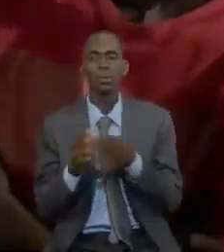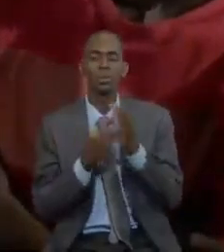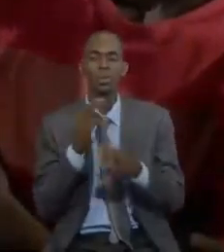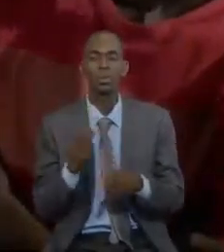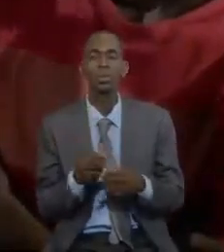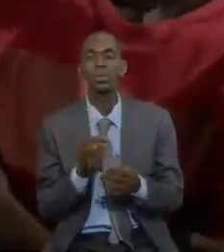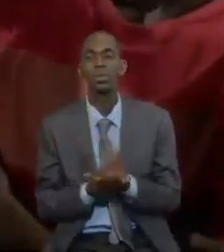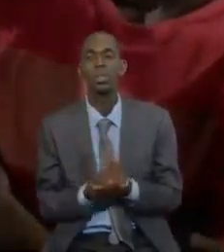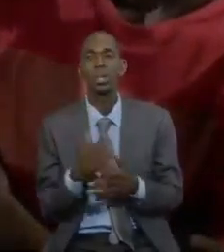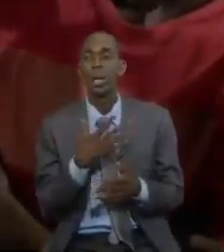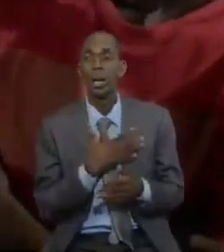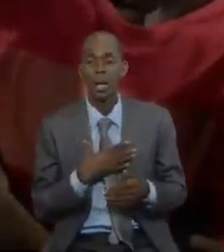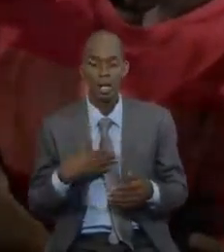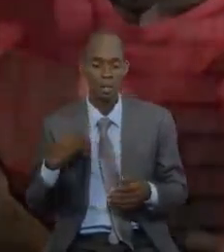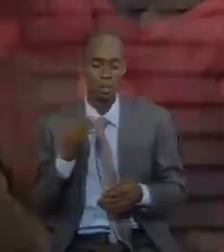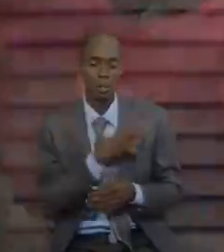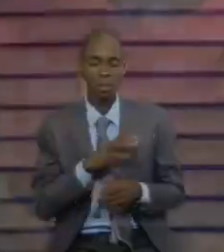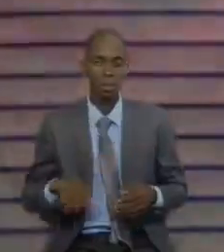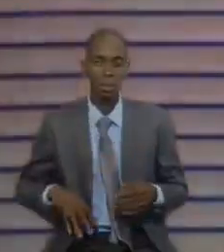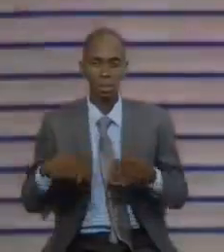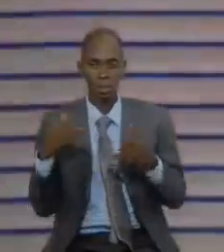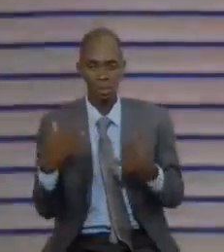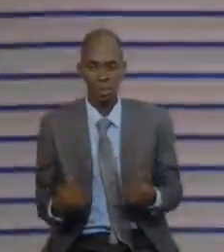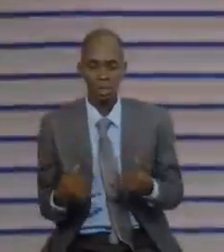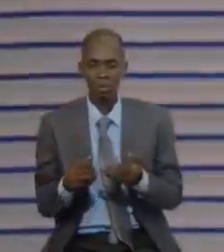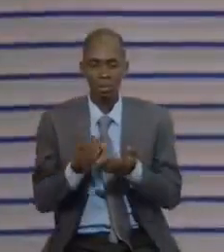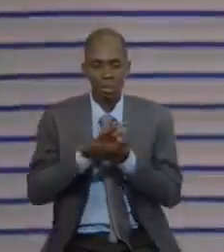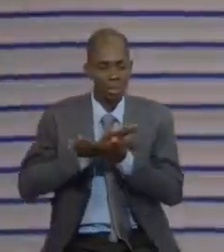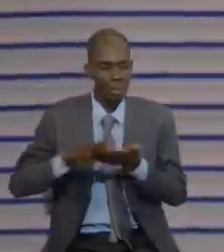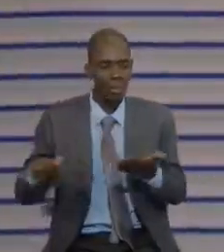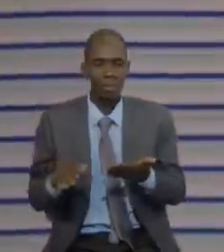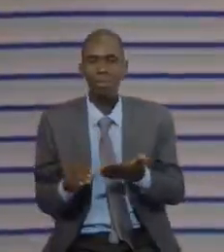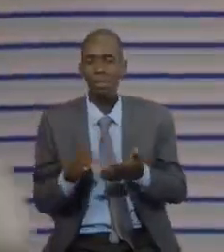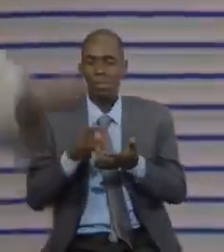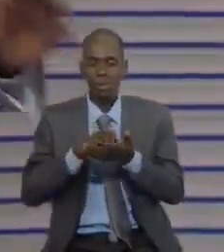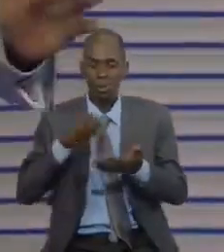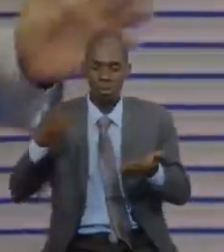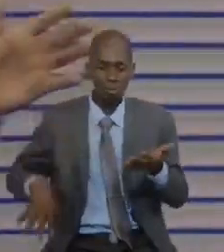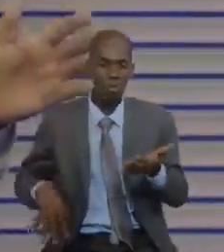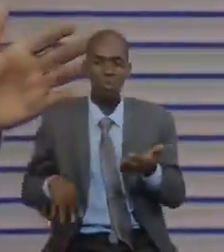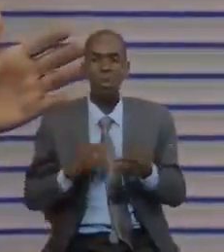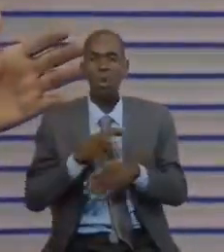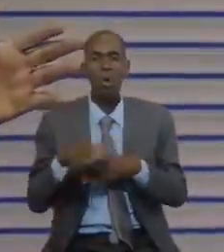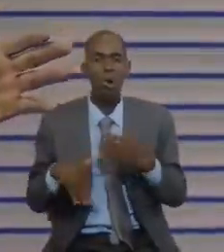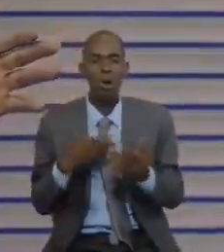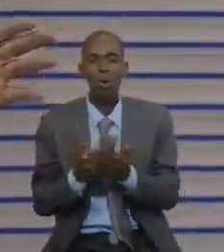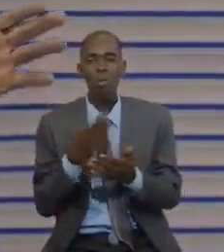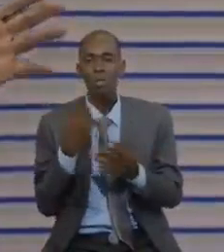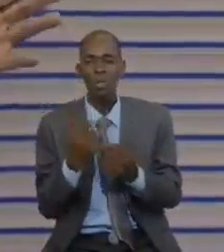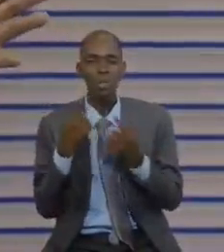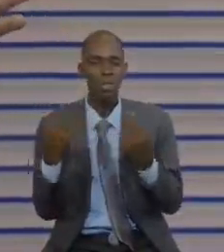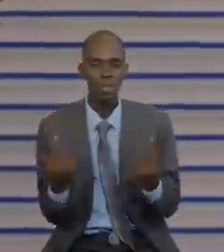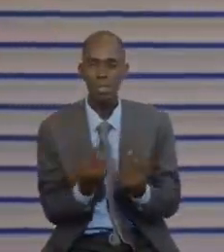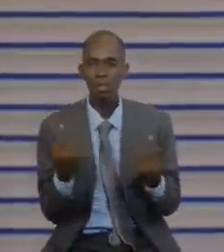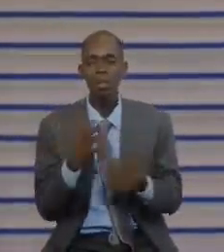And Christ now erases, and Christ now takes away all the sin and all